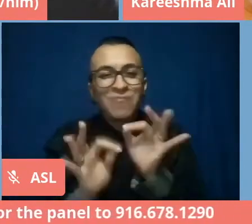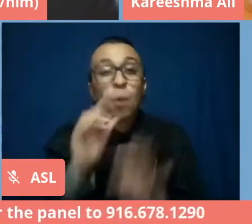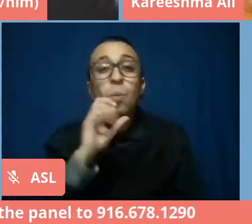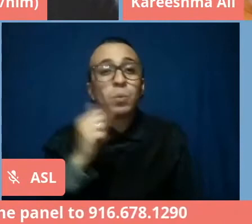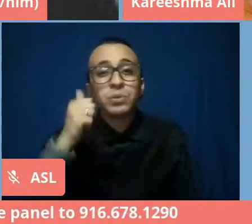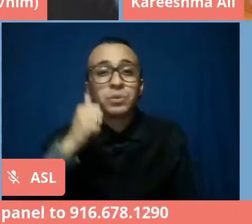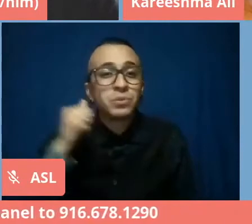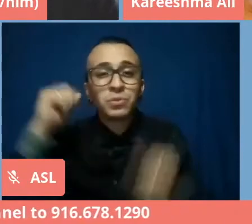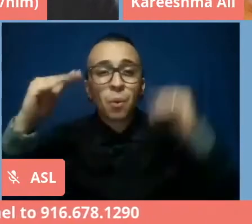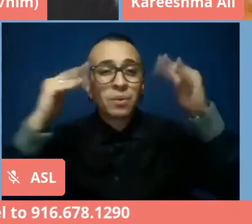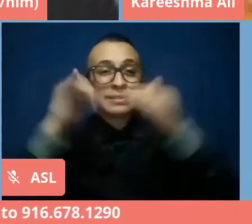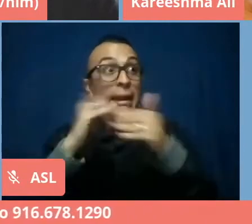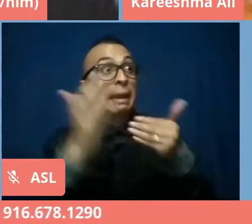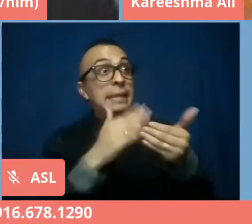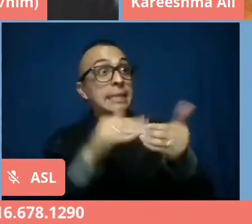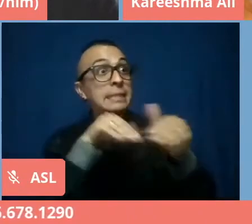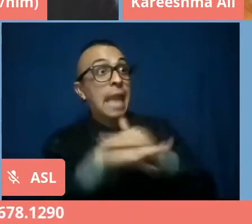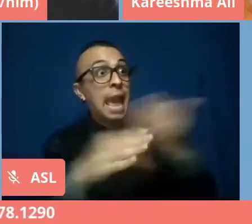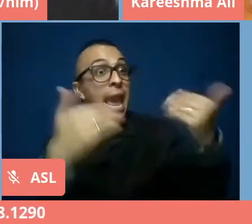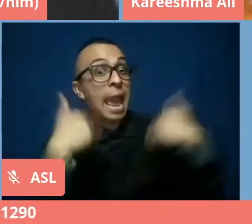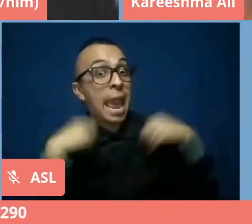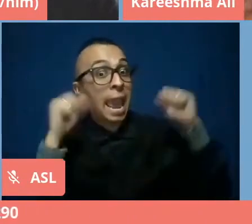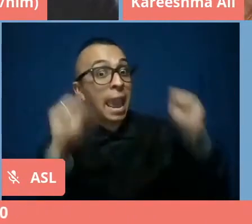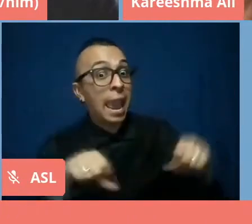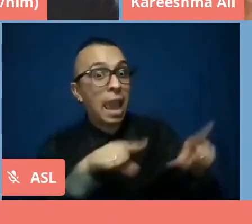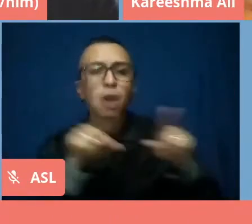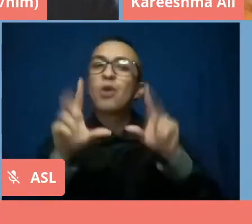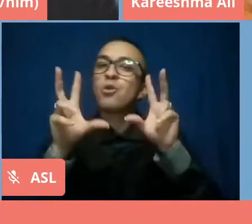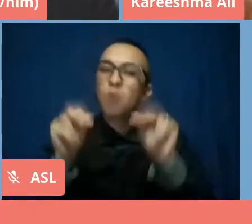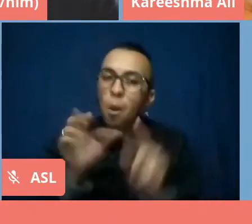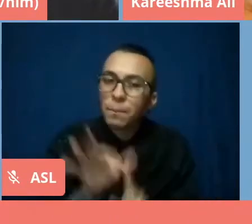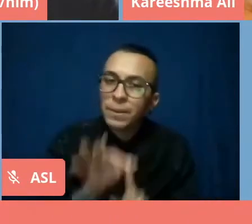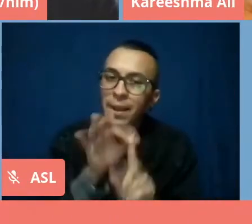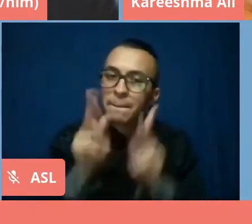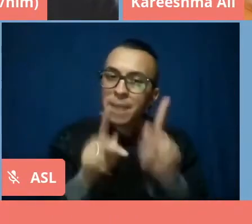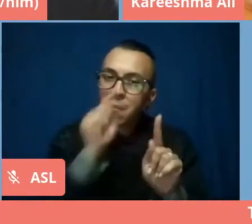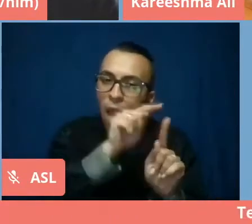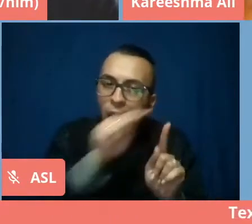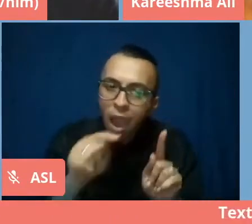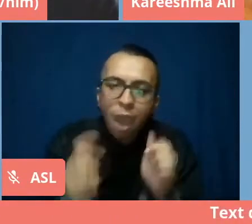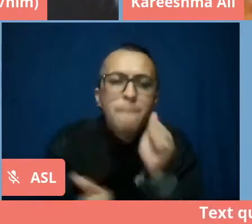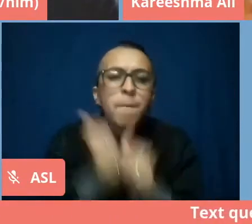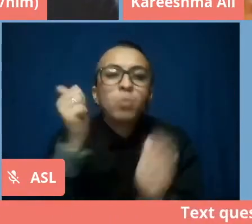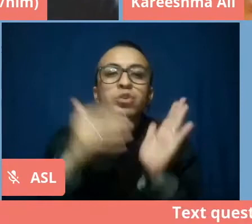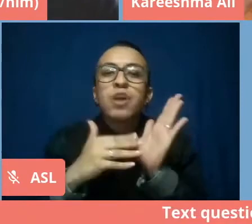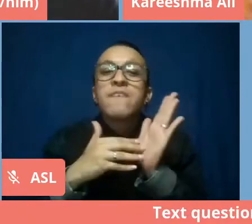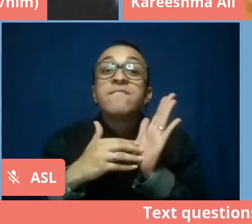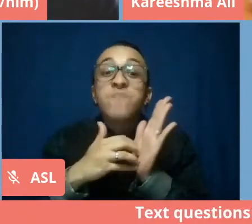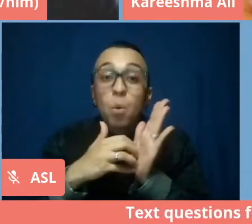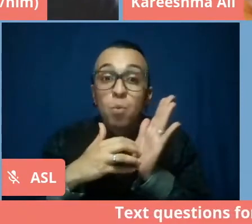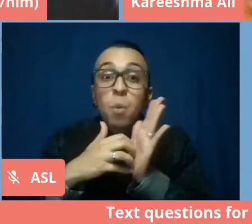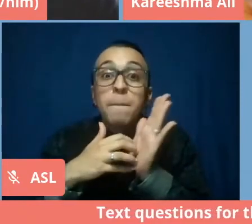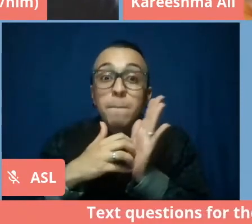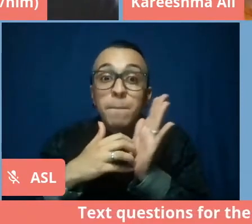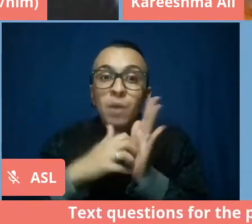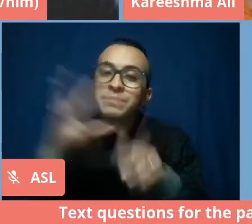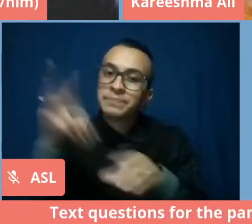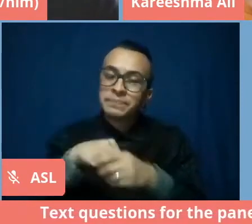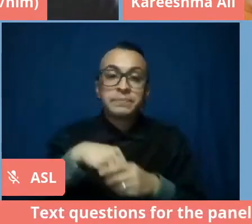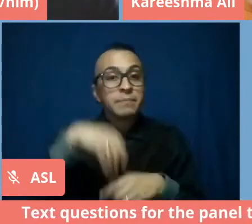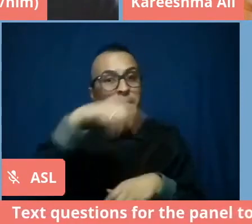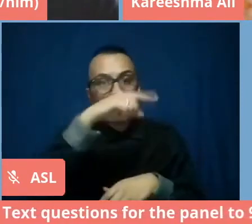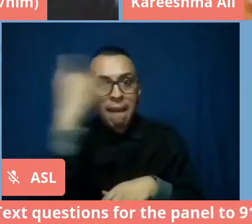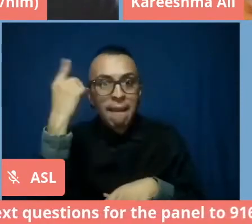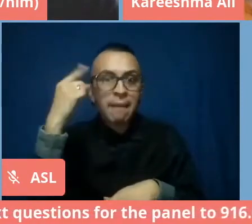easily accessible, but particularly those that amongst them are the most vulnerable of this population. So that includes Black and Brown